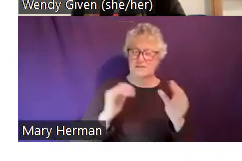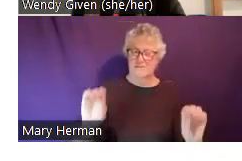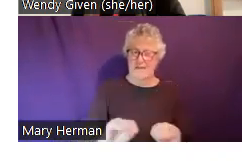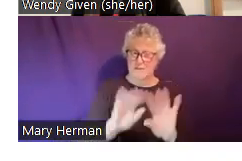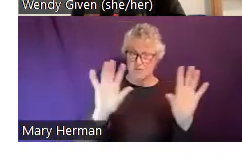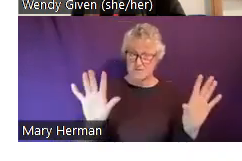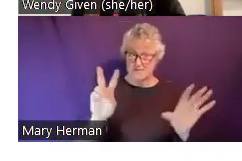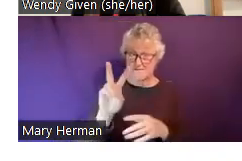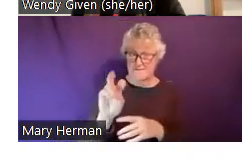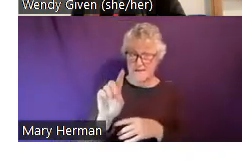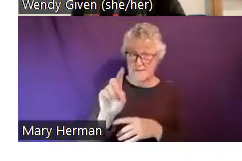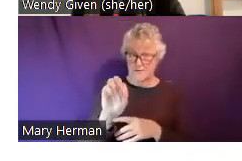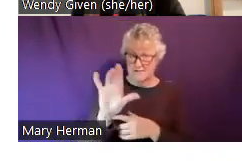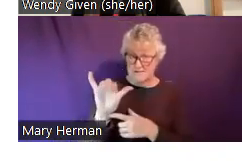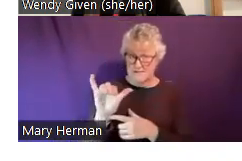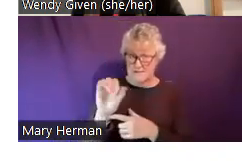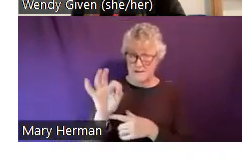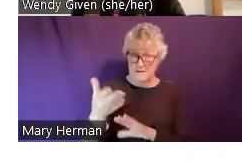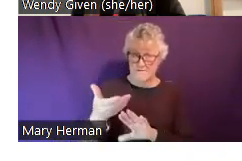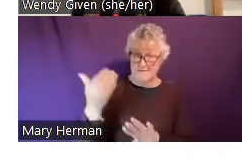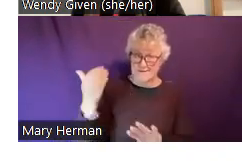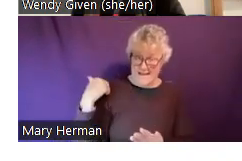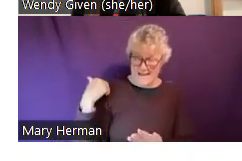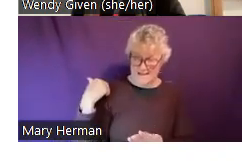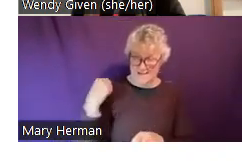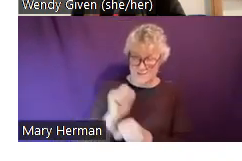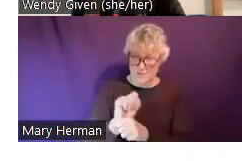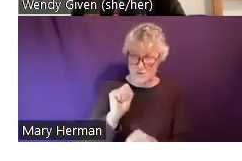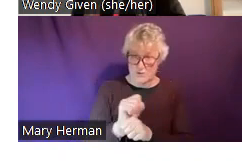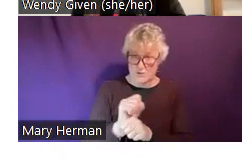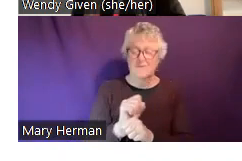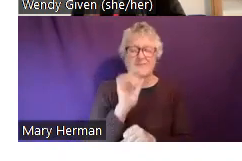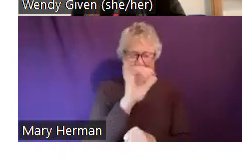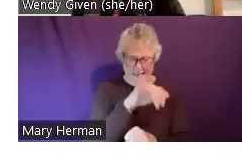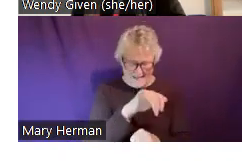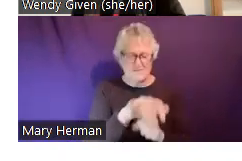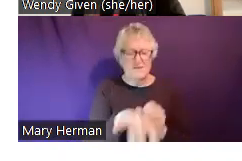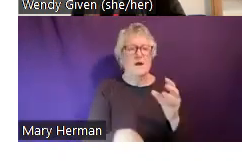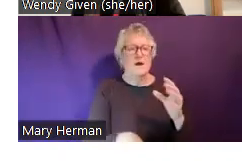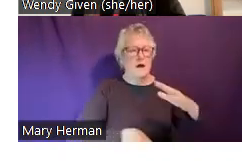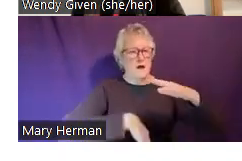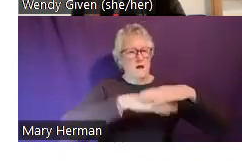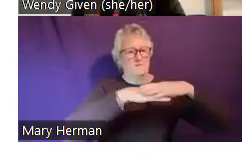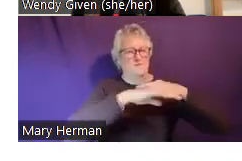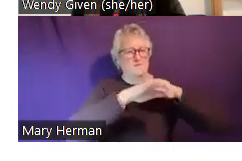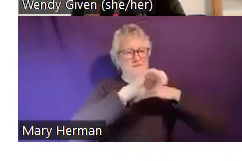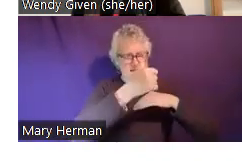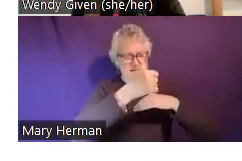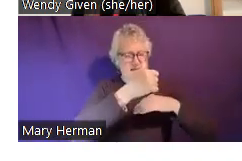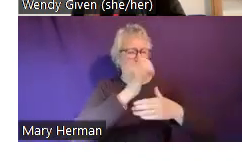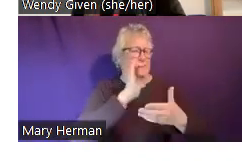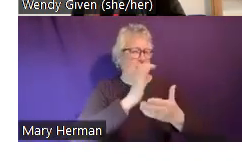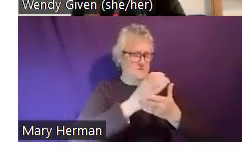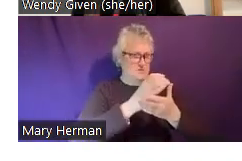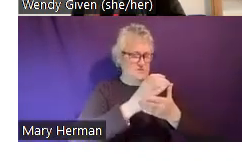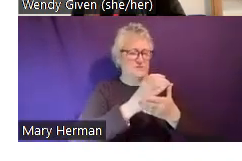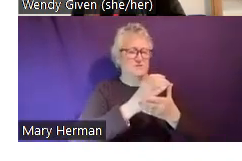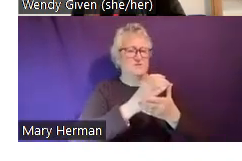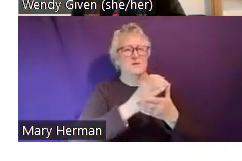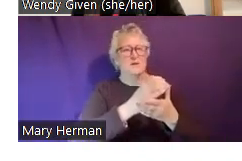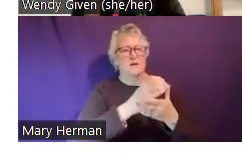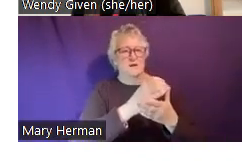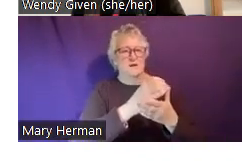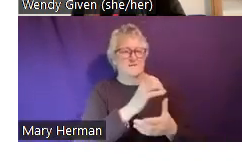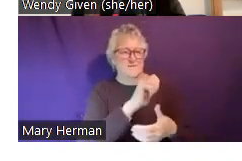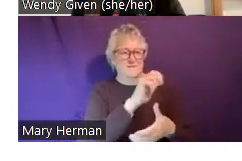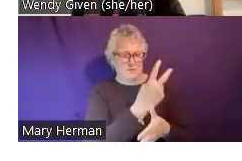to be those up to 20 images, 10 artworks that you share. And that will be a